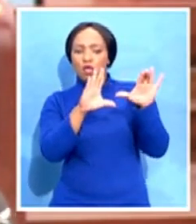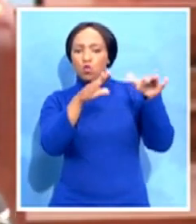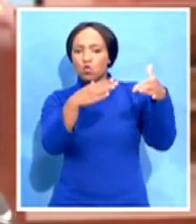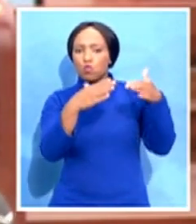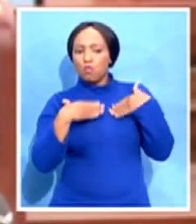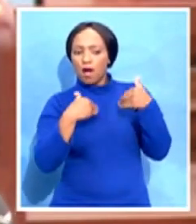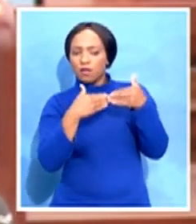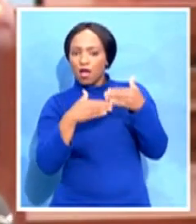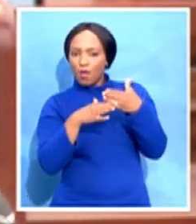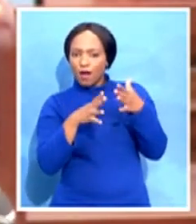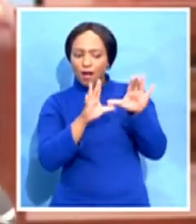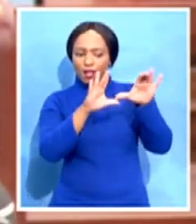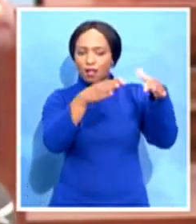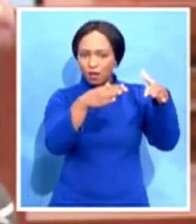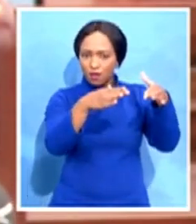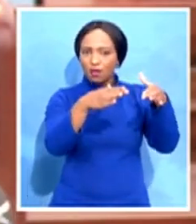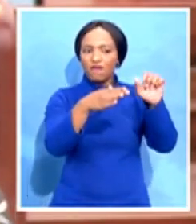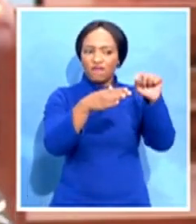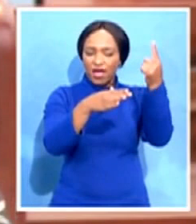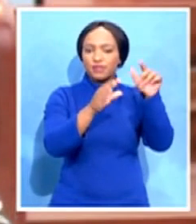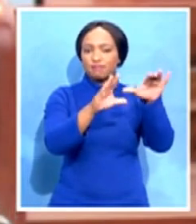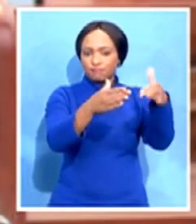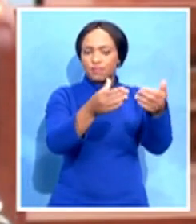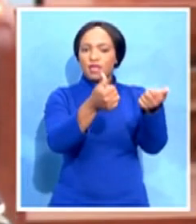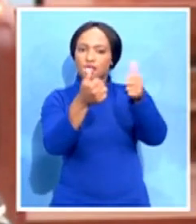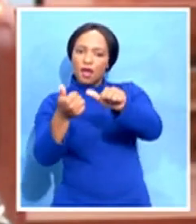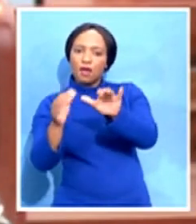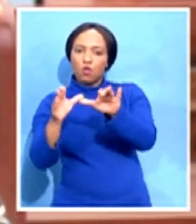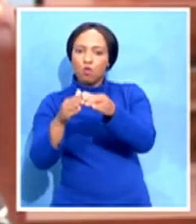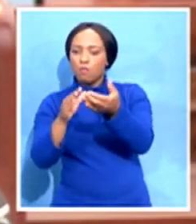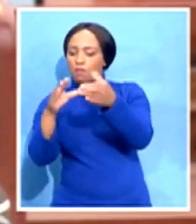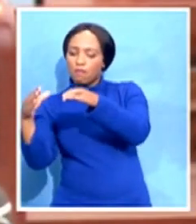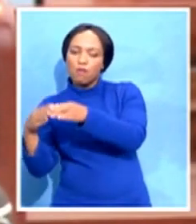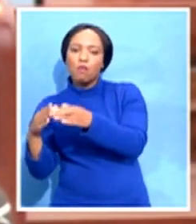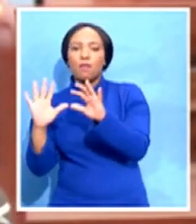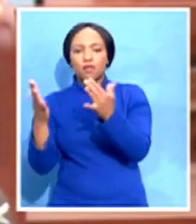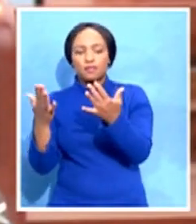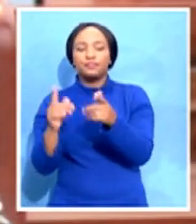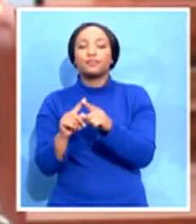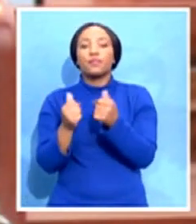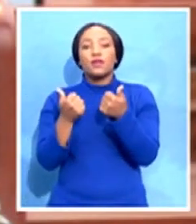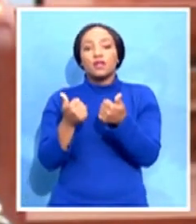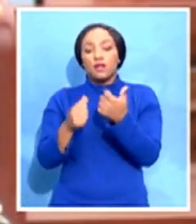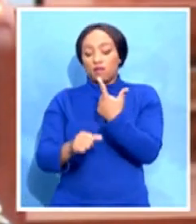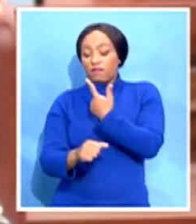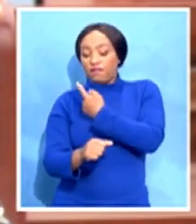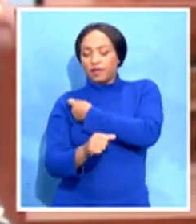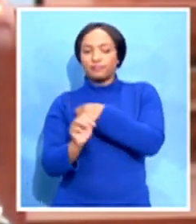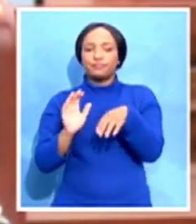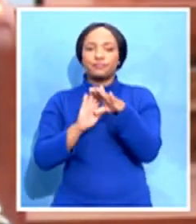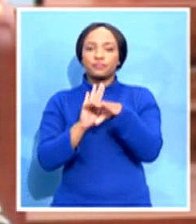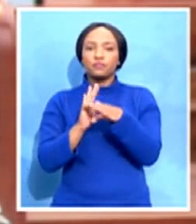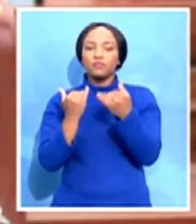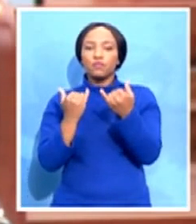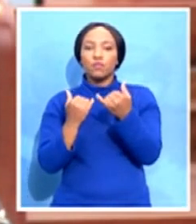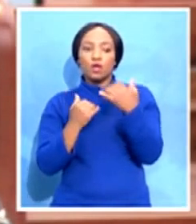accorded first priority. Regarding the COVID-19 vaccination program, the Ministry of Health and Childcare plans to vaccinate